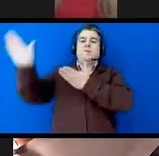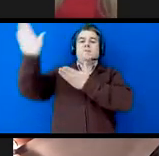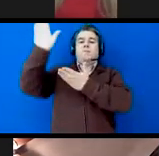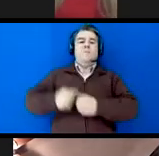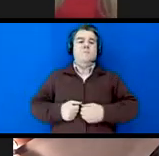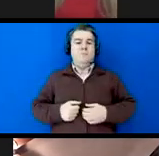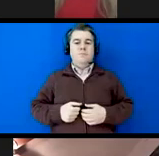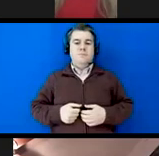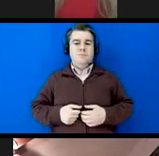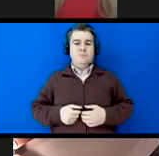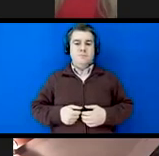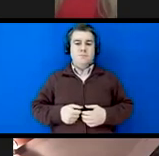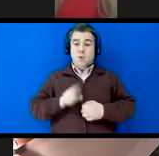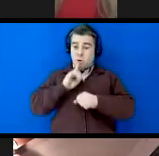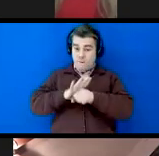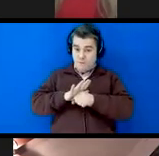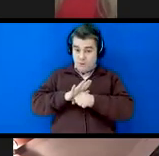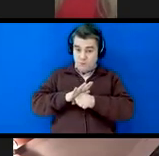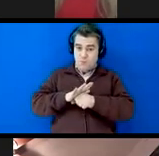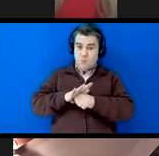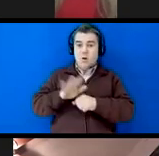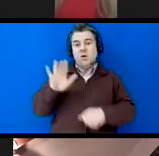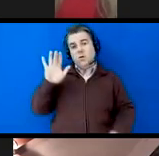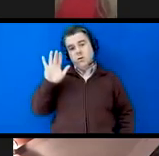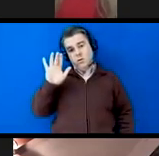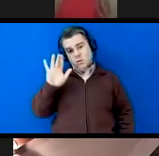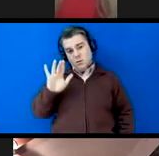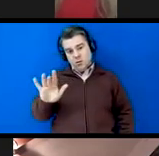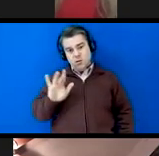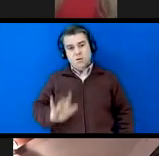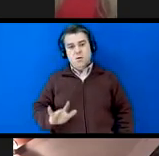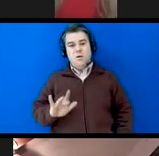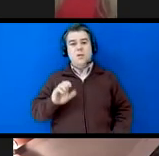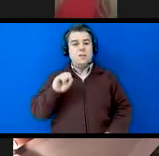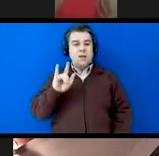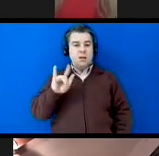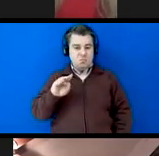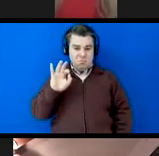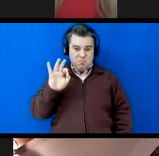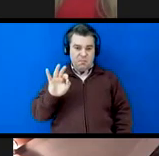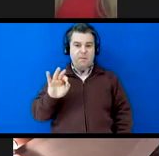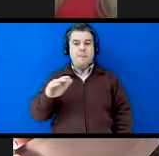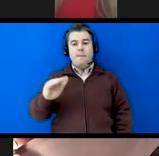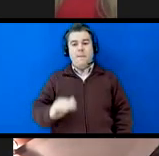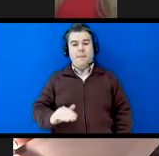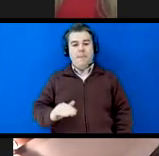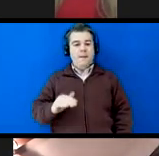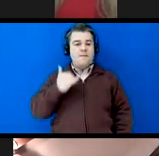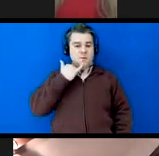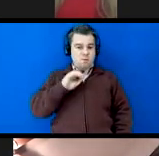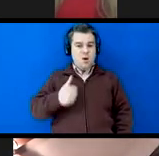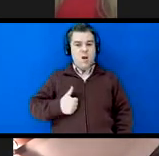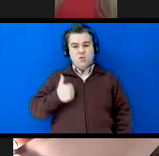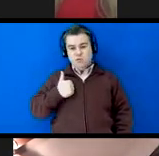see, confirm the following and hit next. So then you've got Slim microbiome, no problem. We've got the phone number, the address,